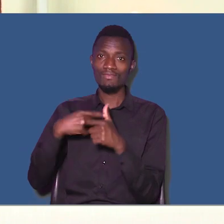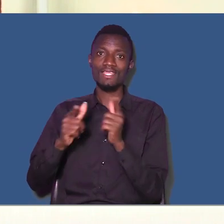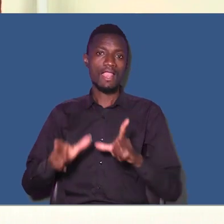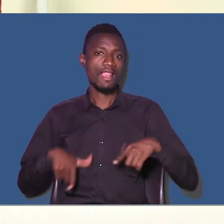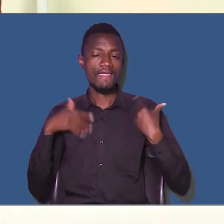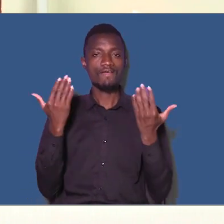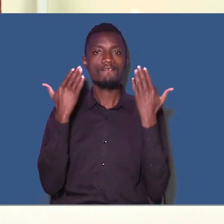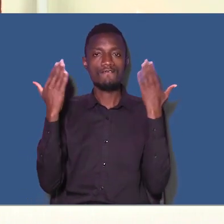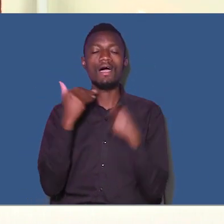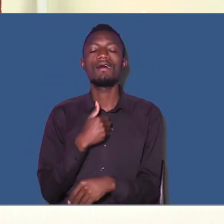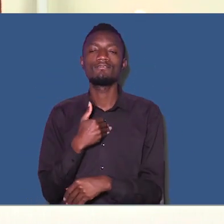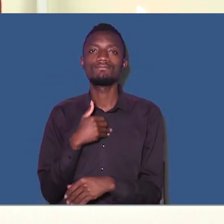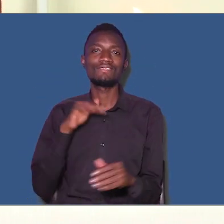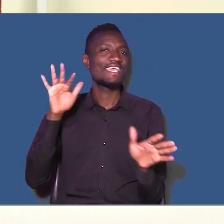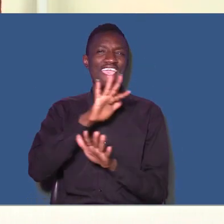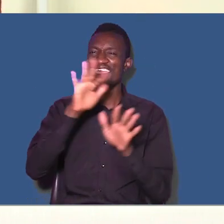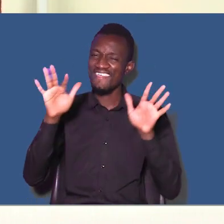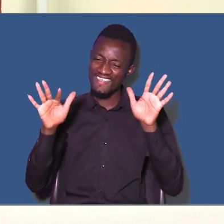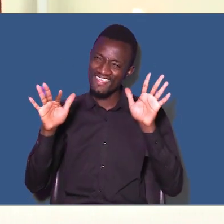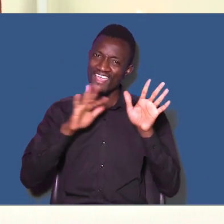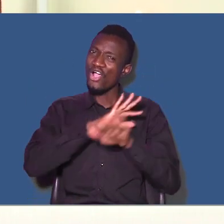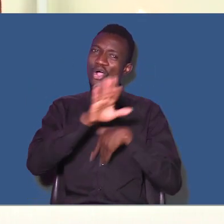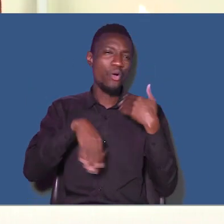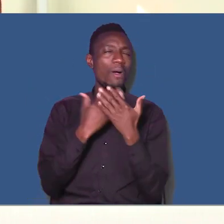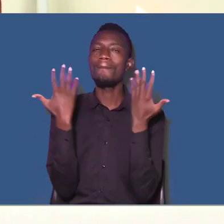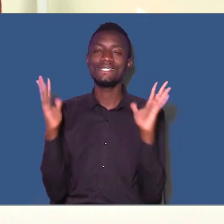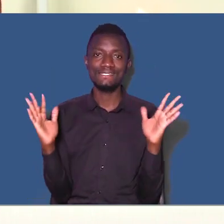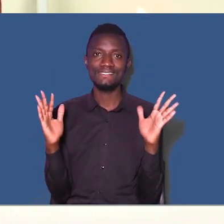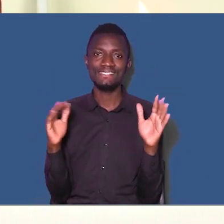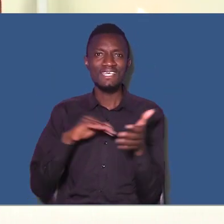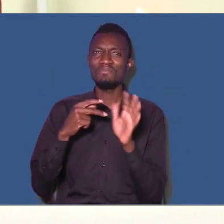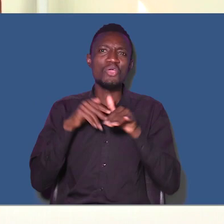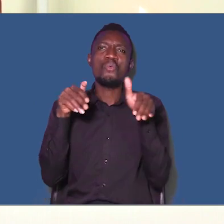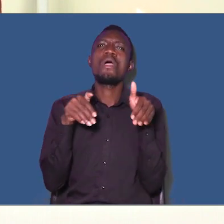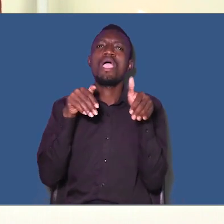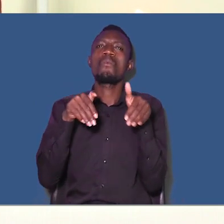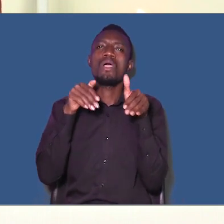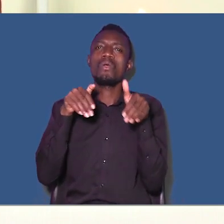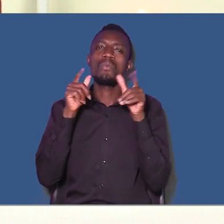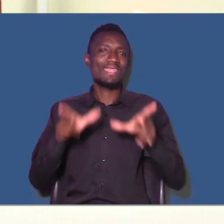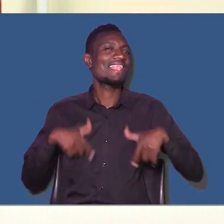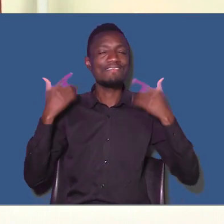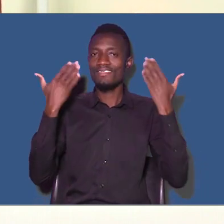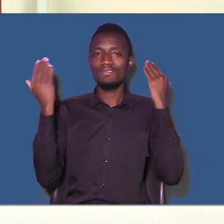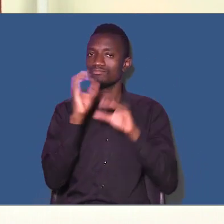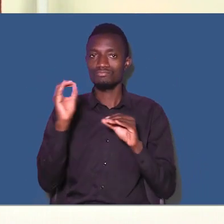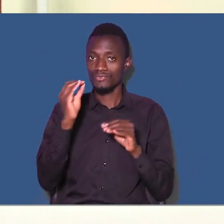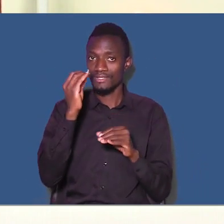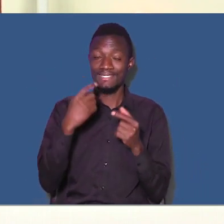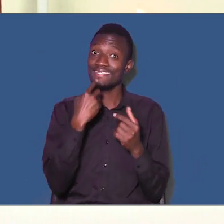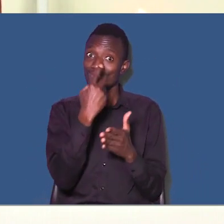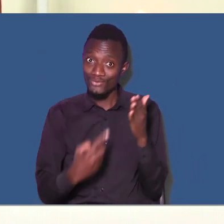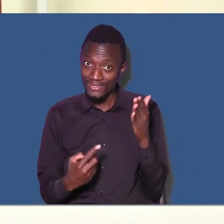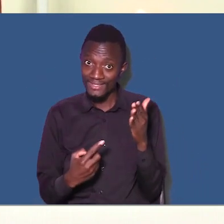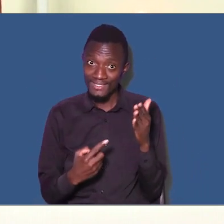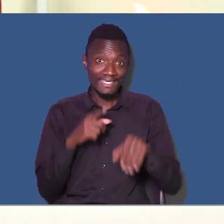need. You don't need to wait for eternal life, because it begins the moment you believe, as I've said. And it's